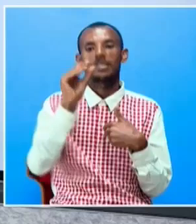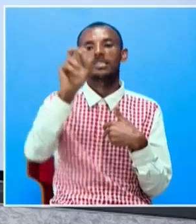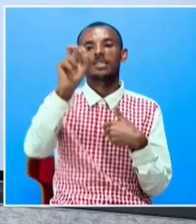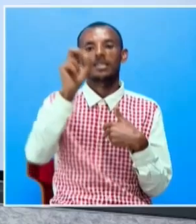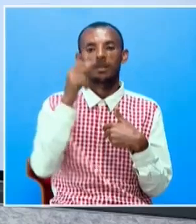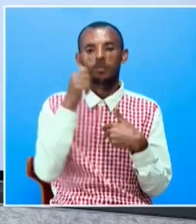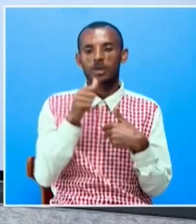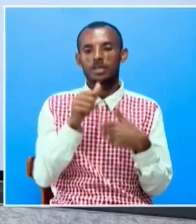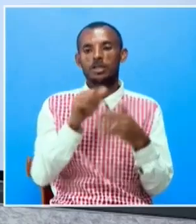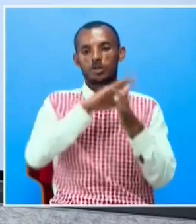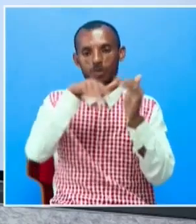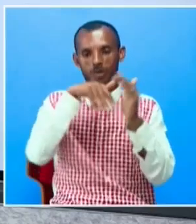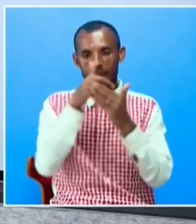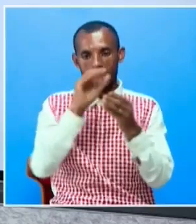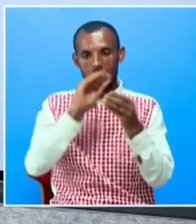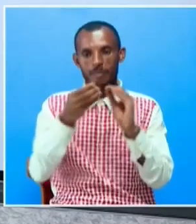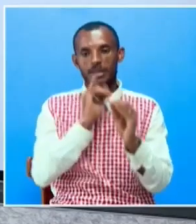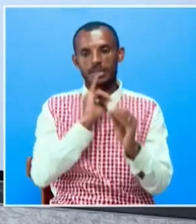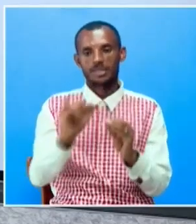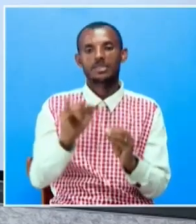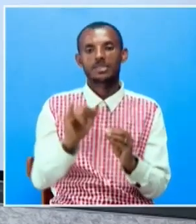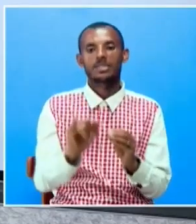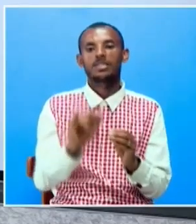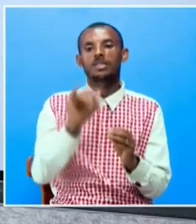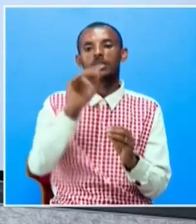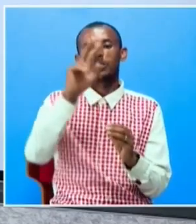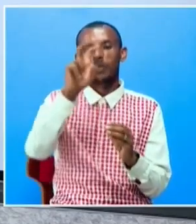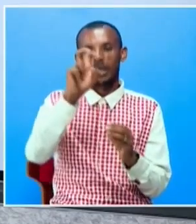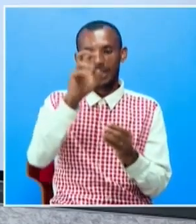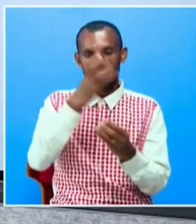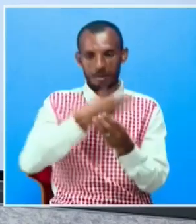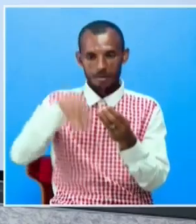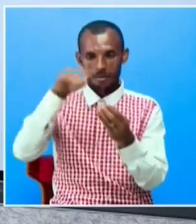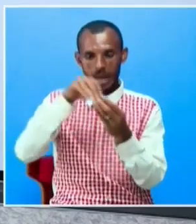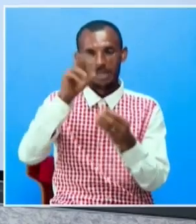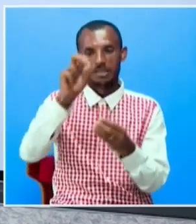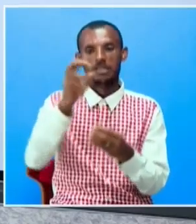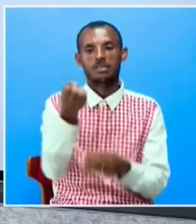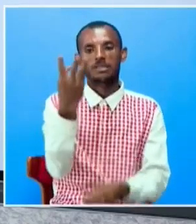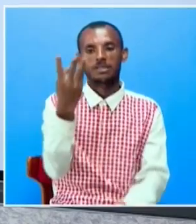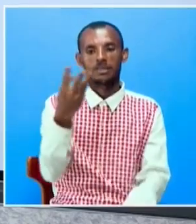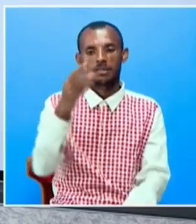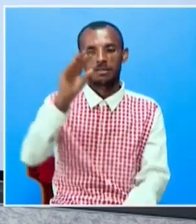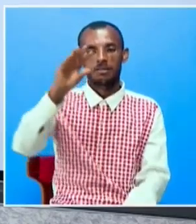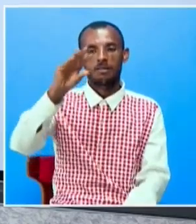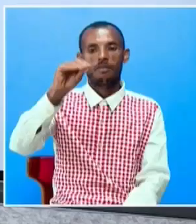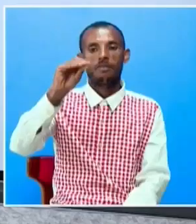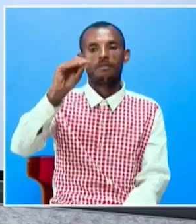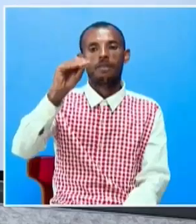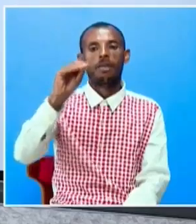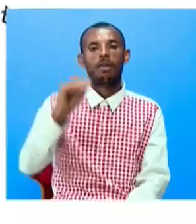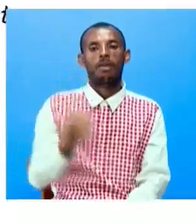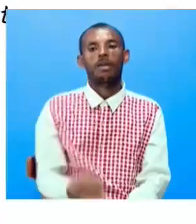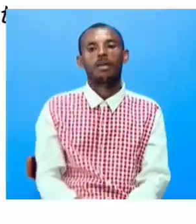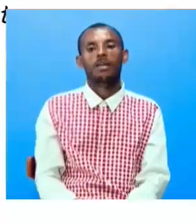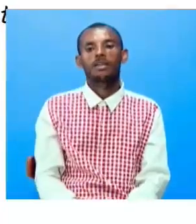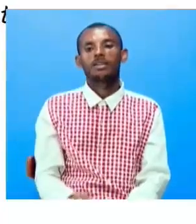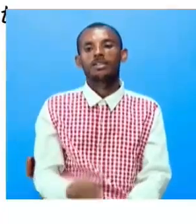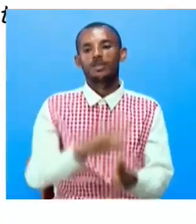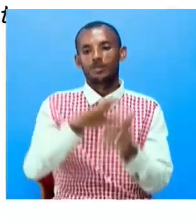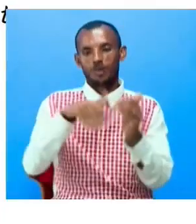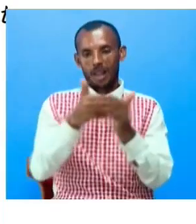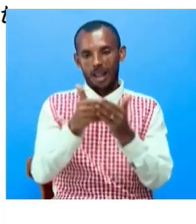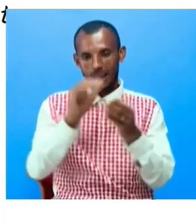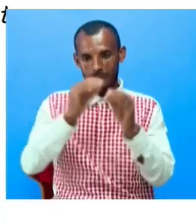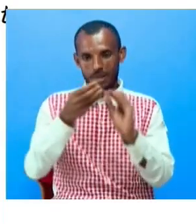class, the total will be the sum of the two. 20 plus 30 is this 50. Therefore, the